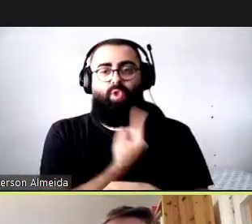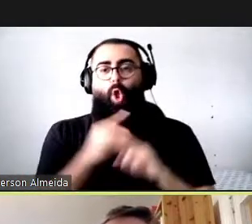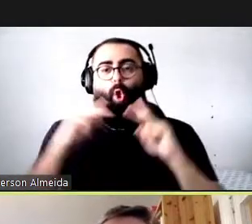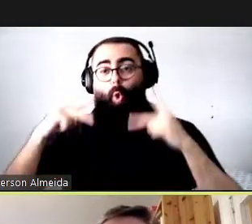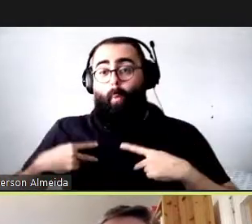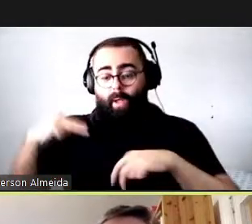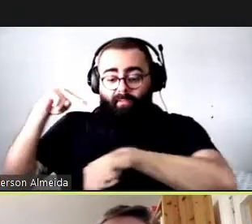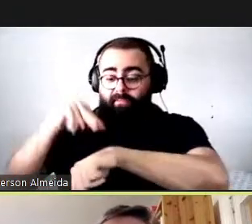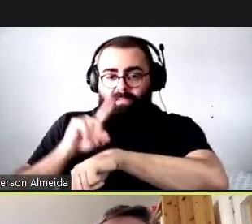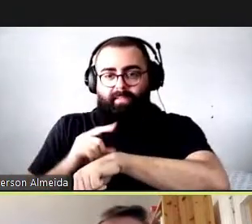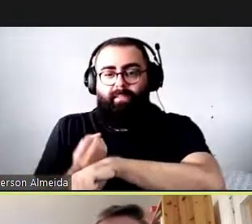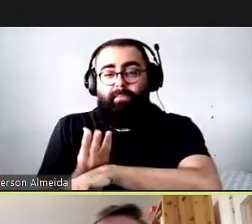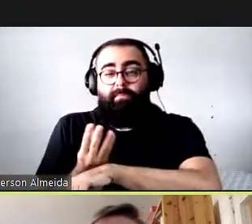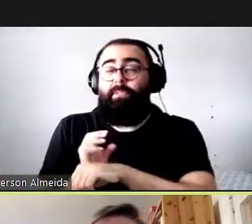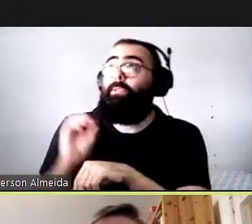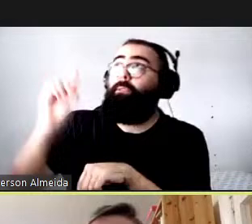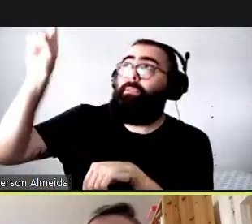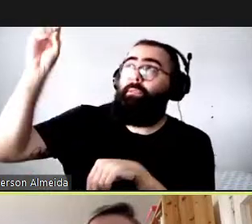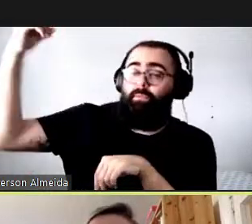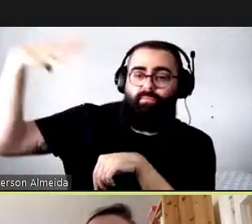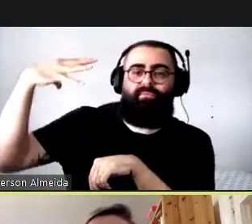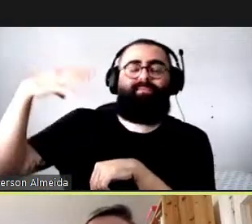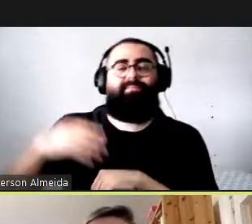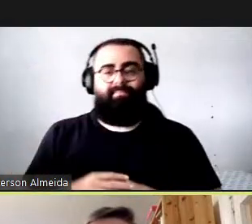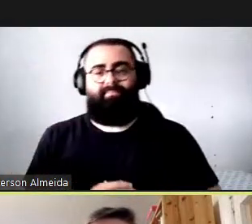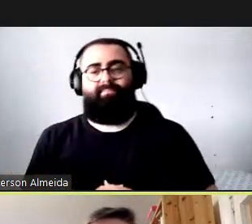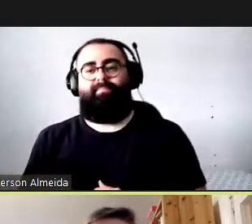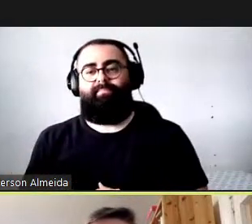off of the reflective markers.